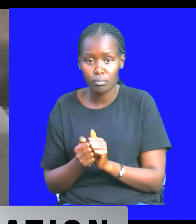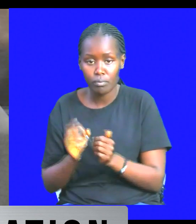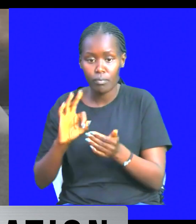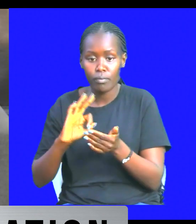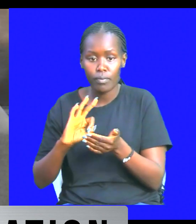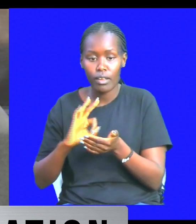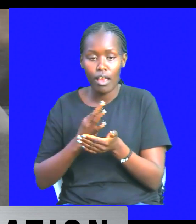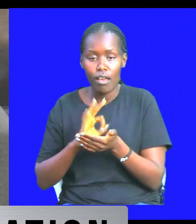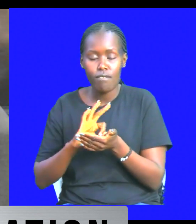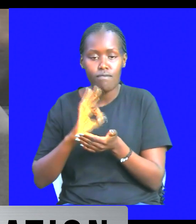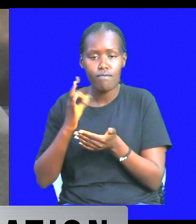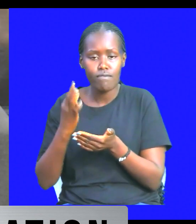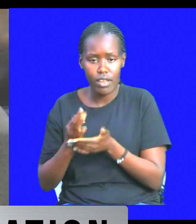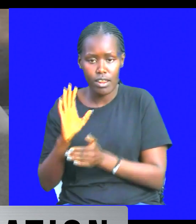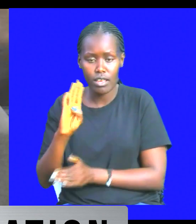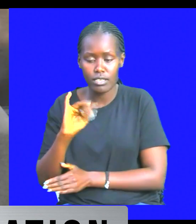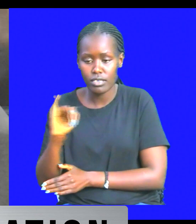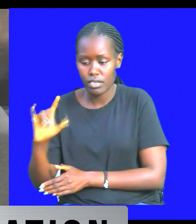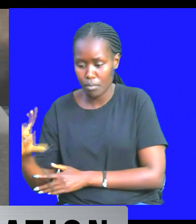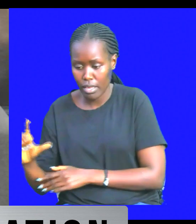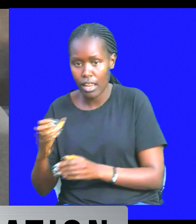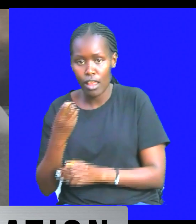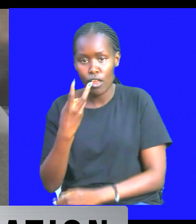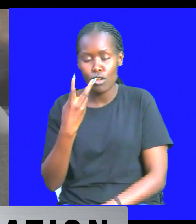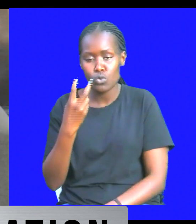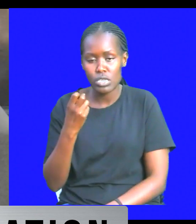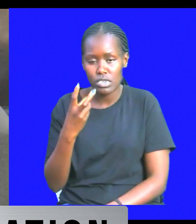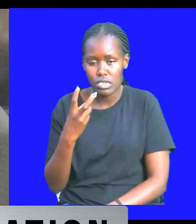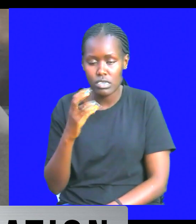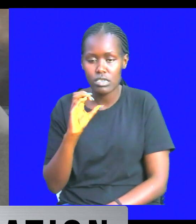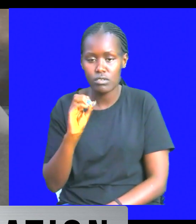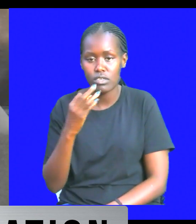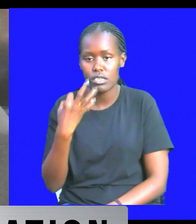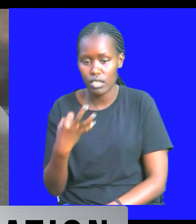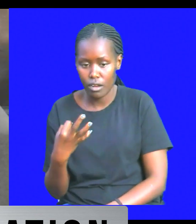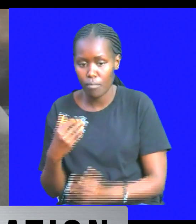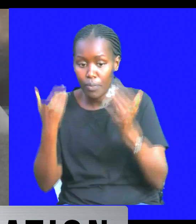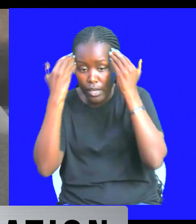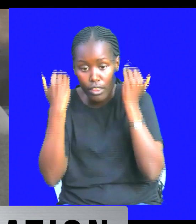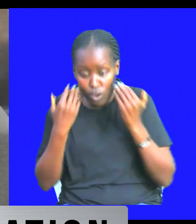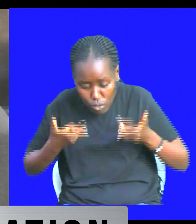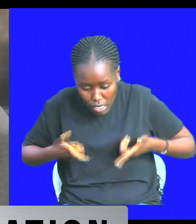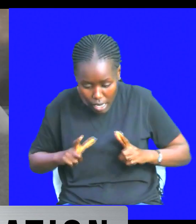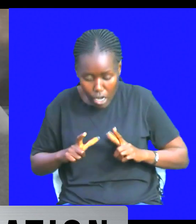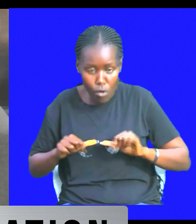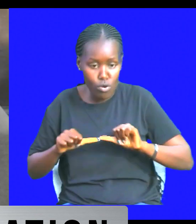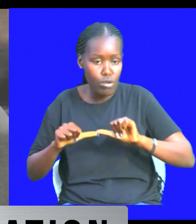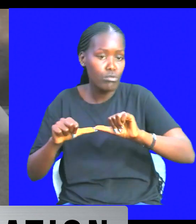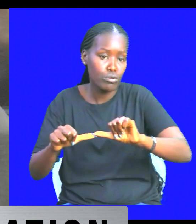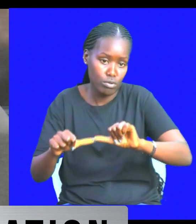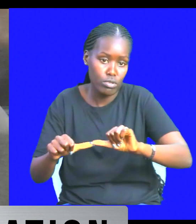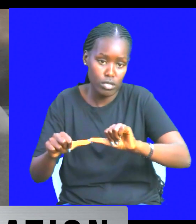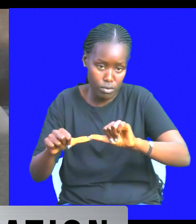Bill 2023, right? Which, according to the courts so far now, all the courts have allowed it to continue being implemented as the